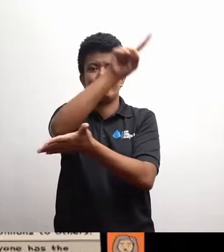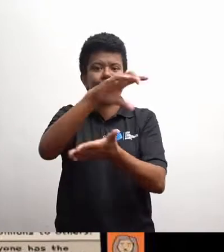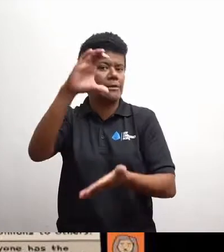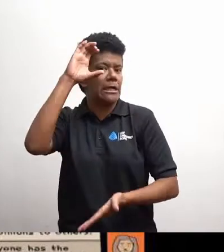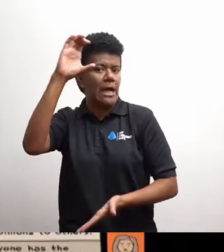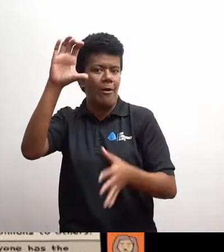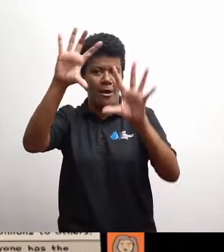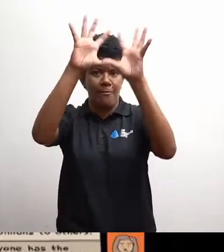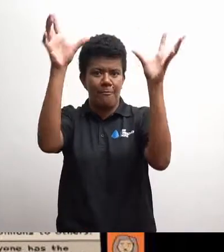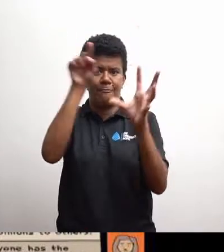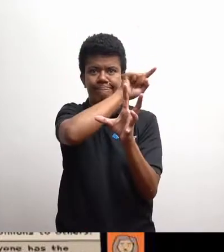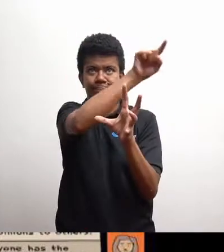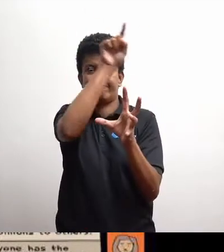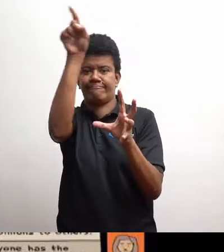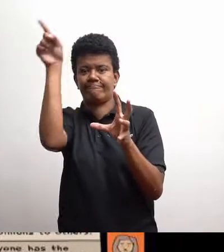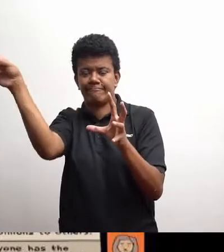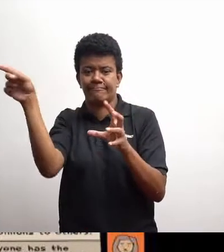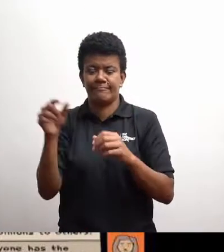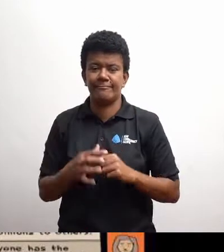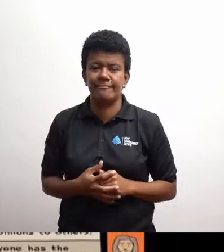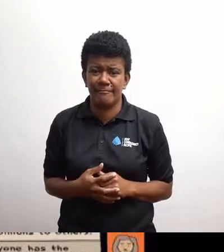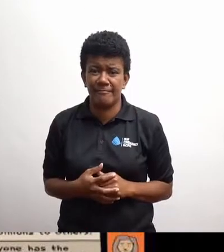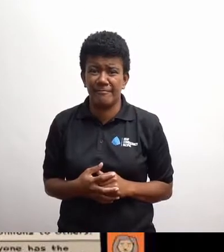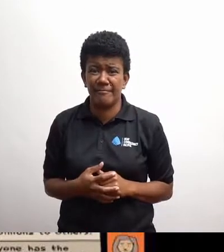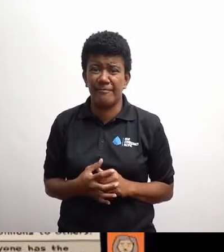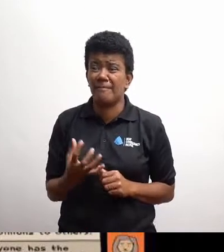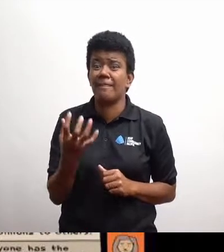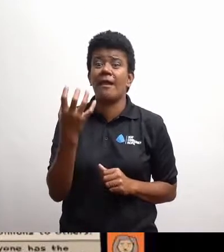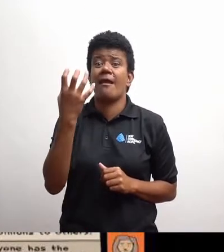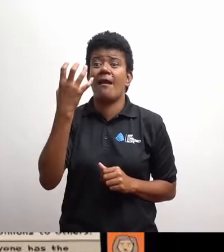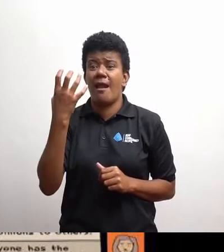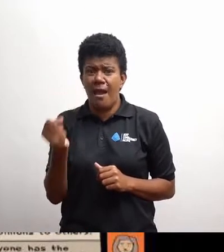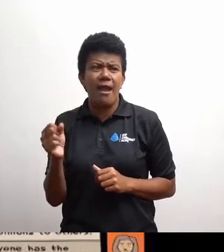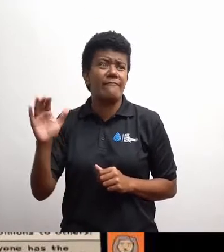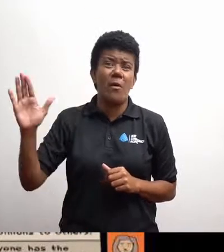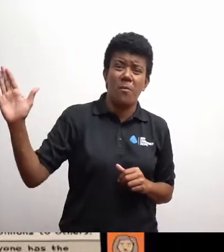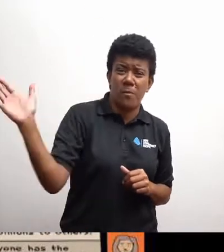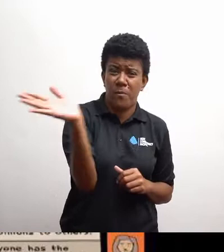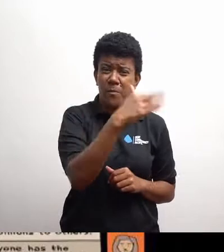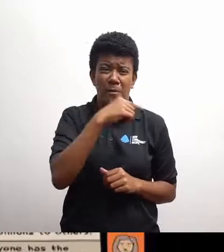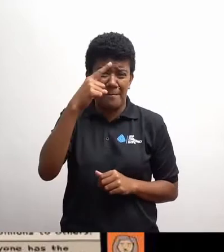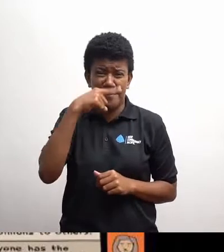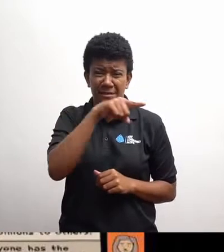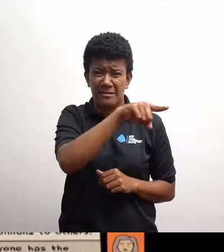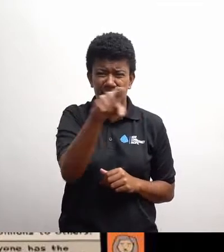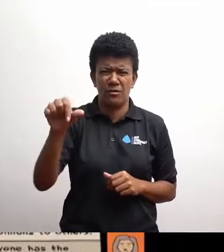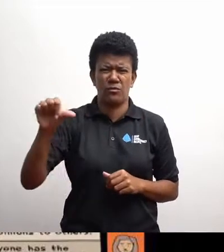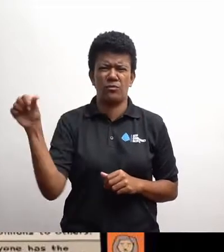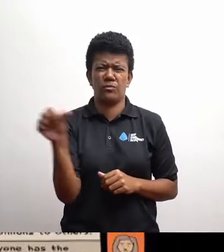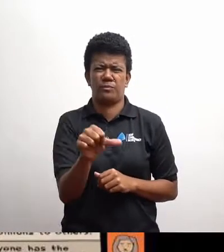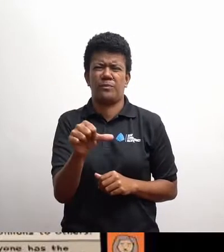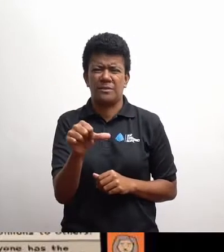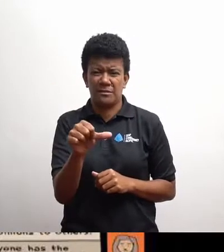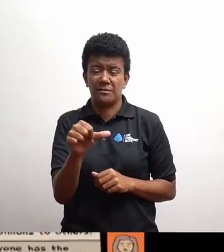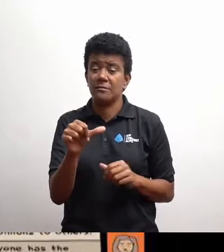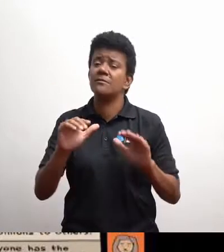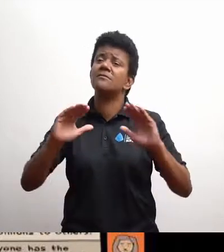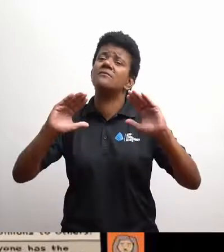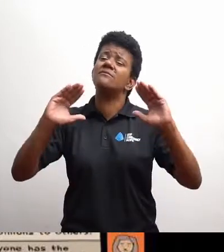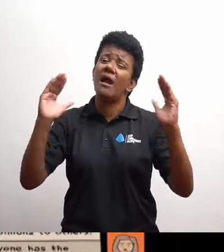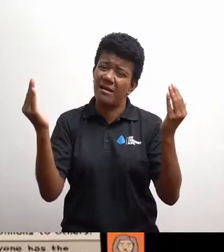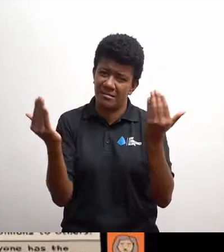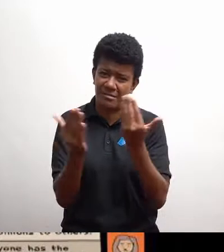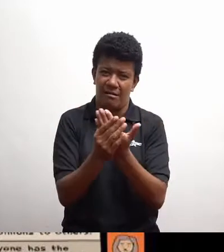then into that system comes the idea that everybody should be able to say together as